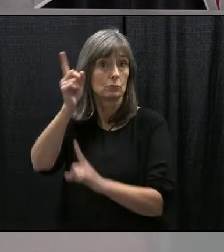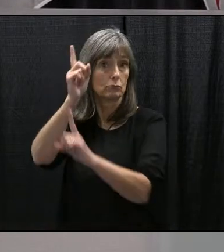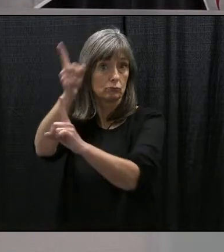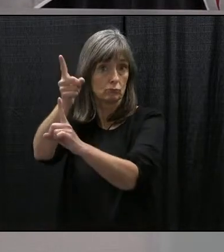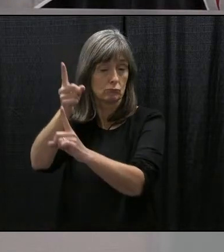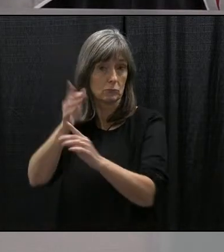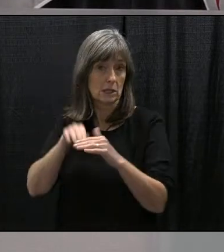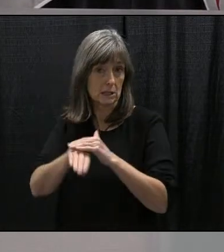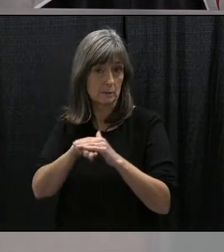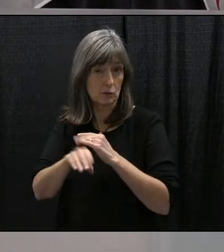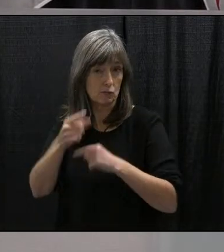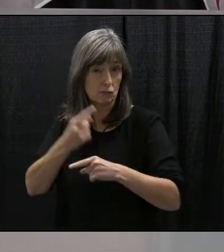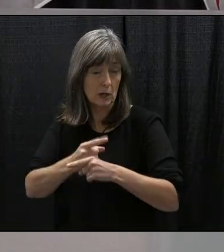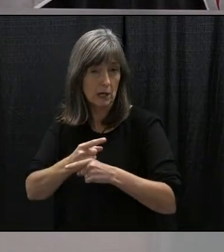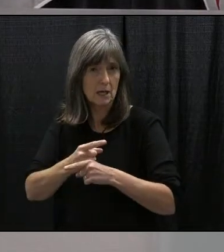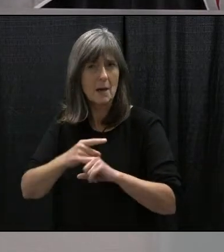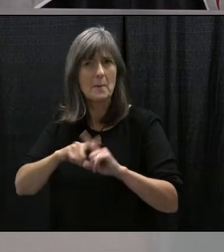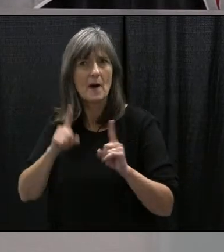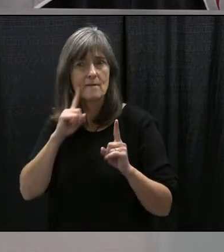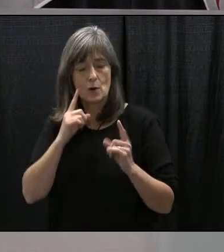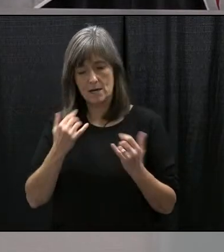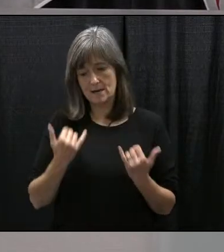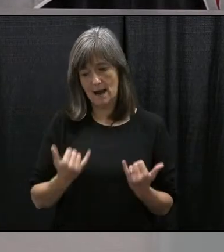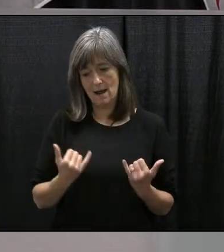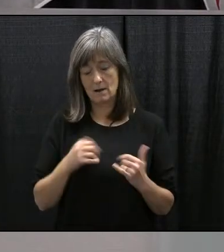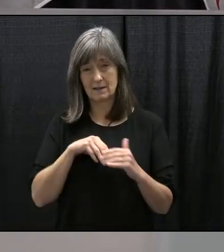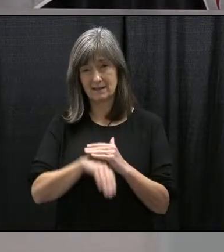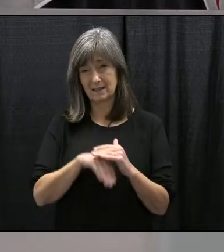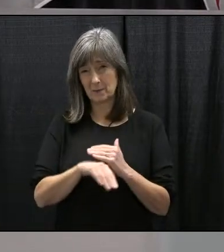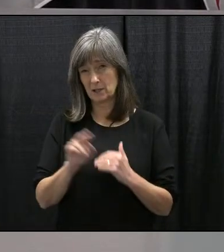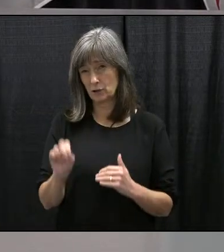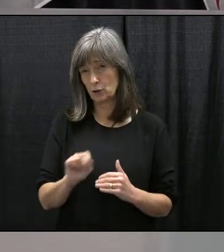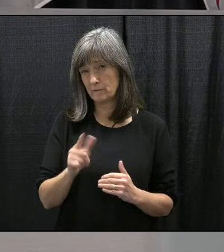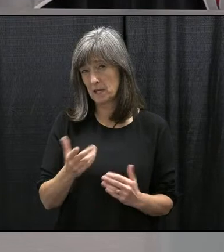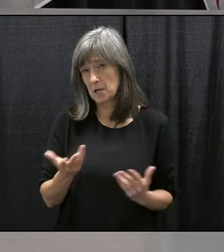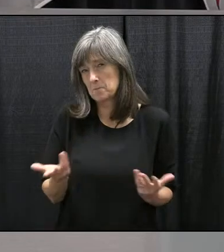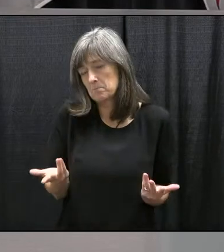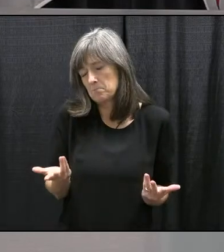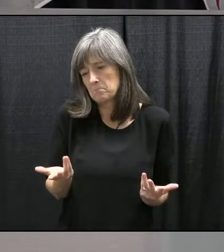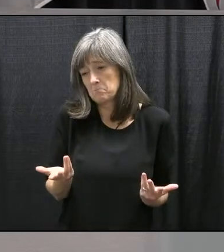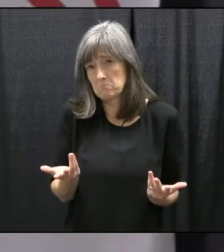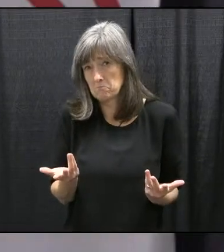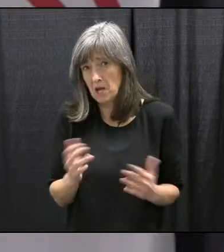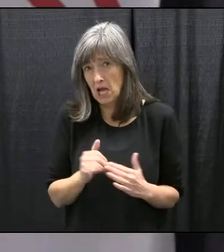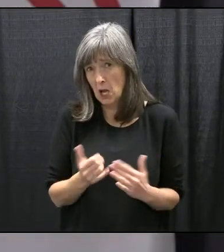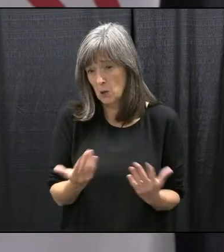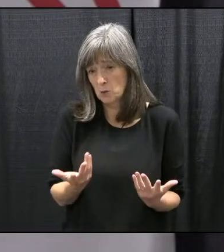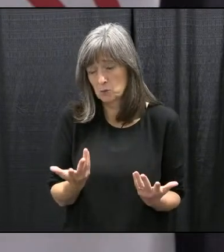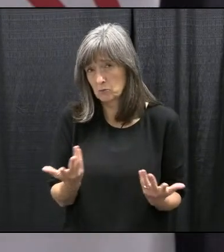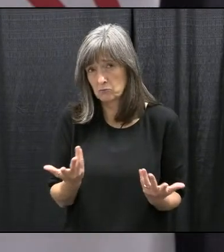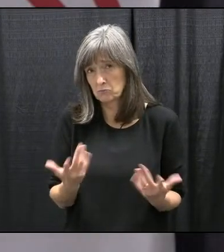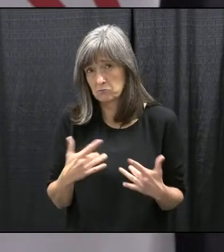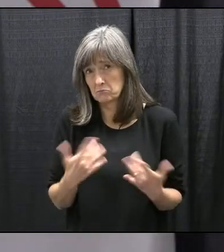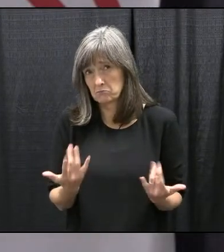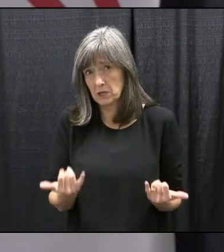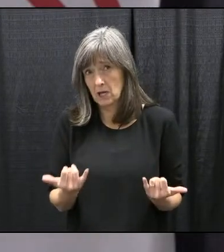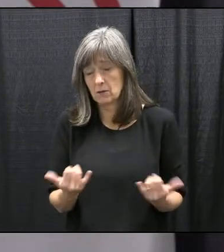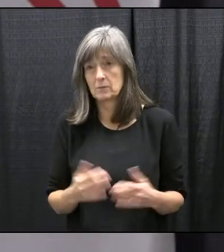the province is doing as a whole right now in terms of accessibility, and how does this factor into where you want to go? Well, based